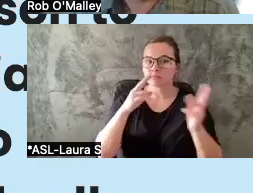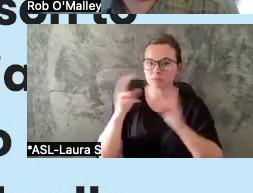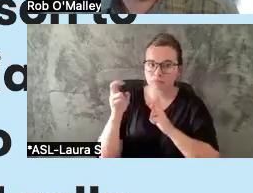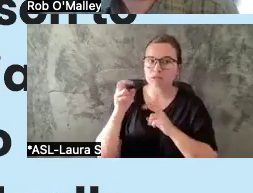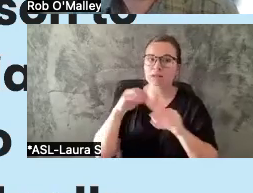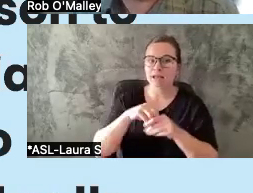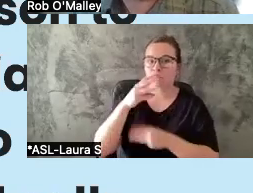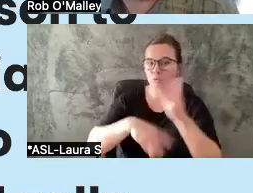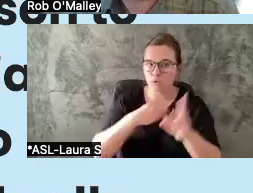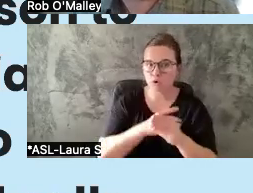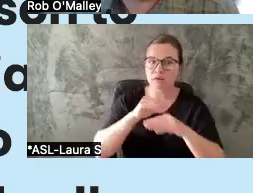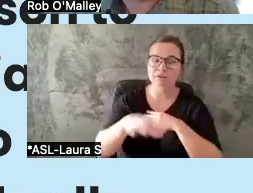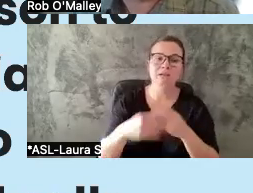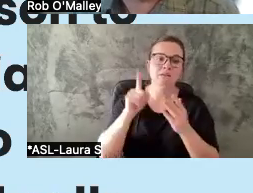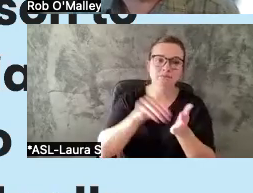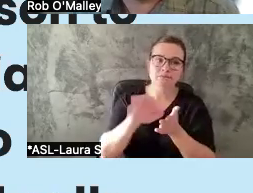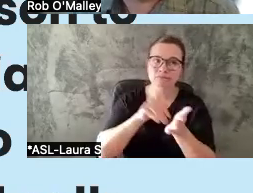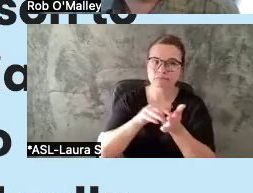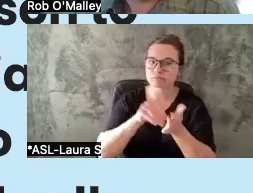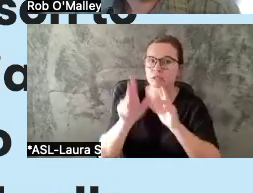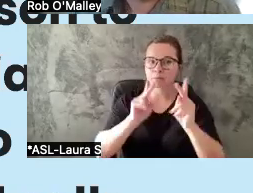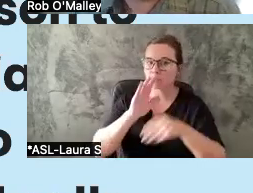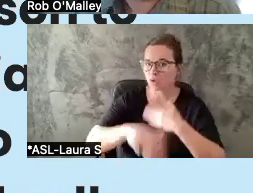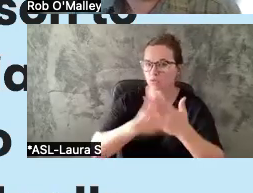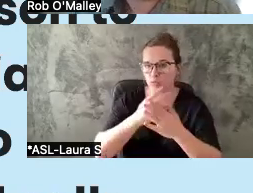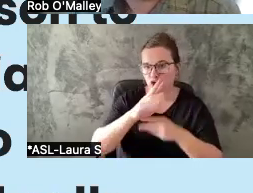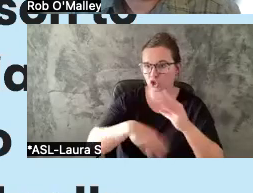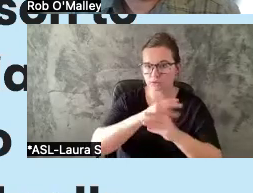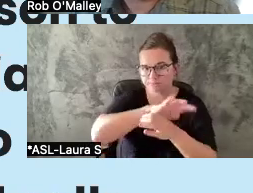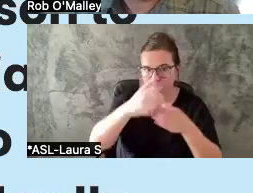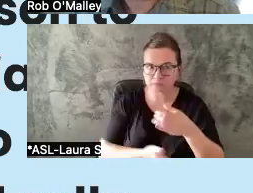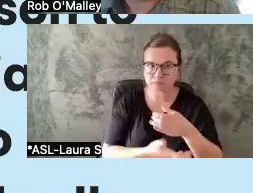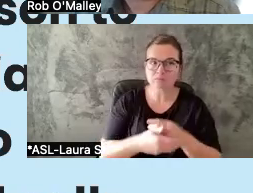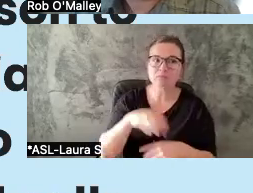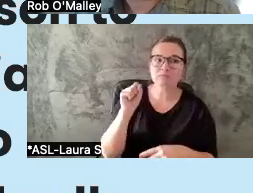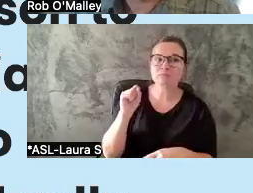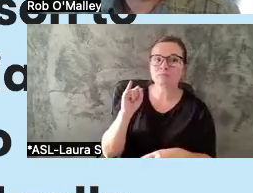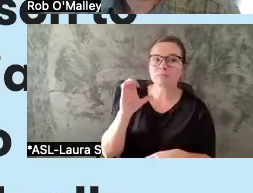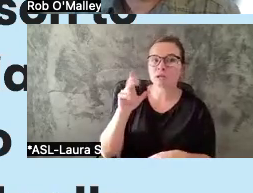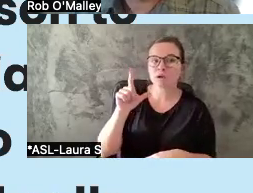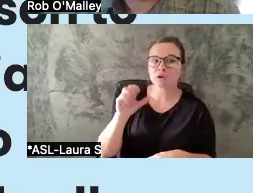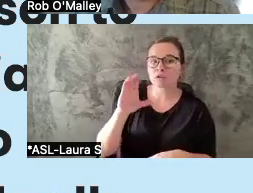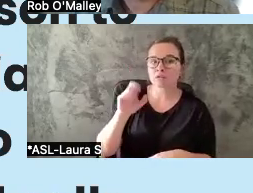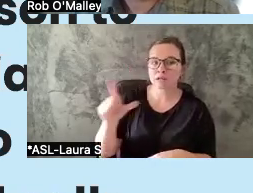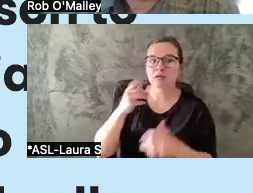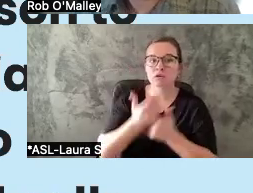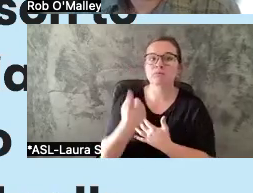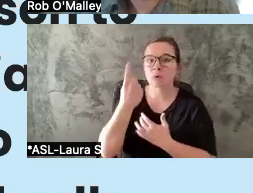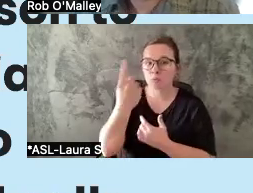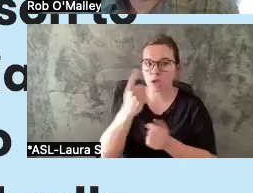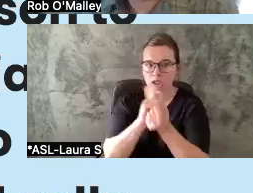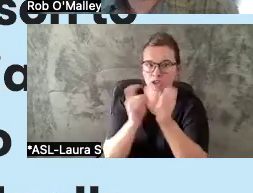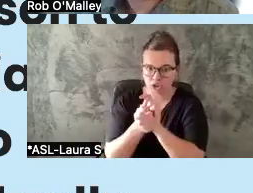world, affecting millions of people worldwide. And sickle cell disease is caused by a single change,